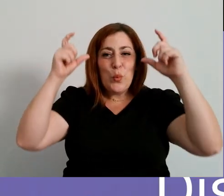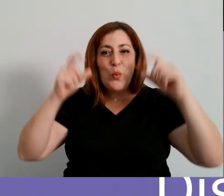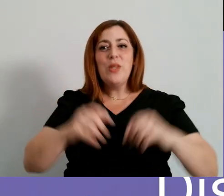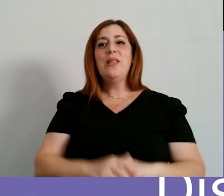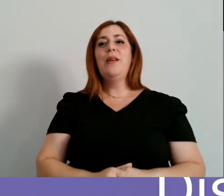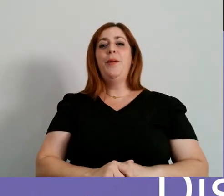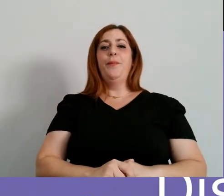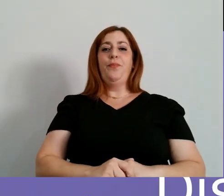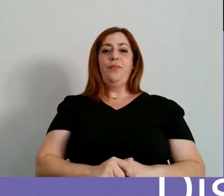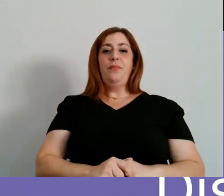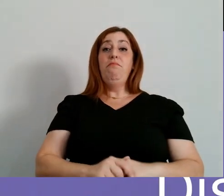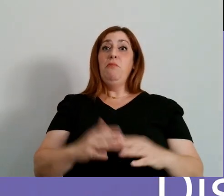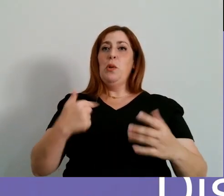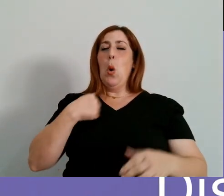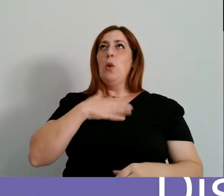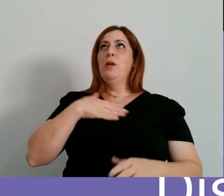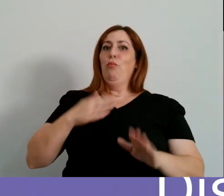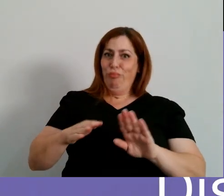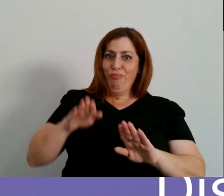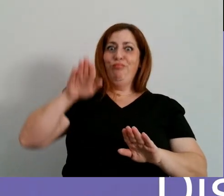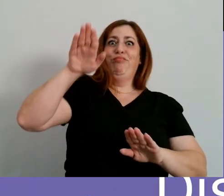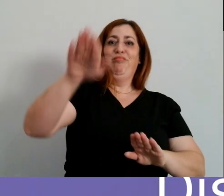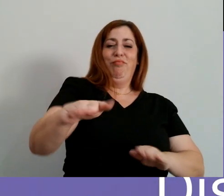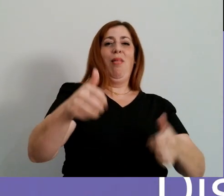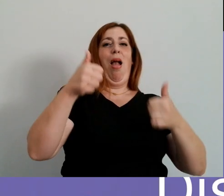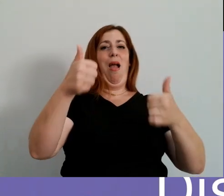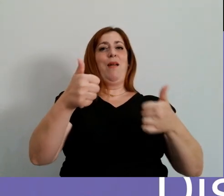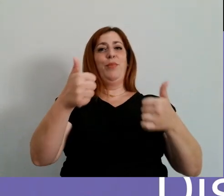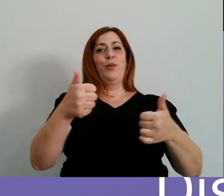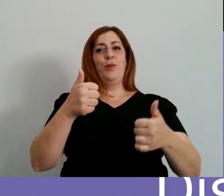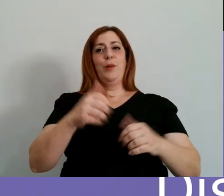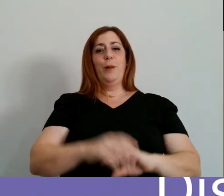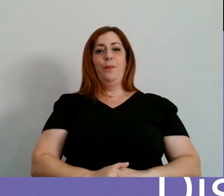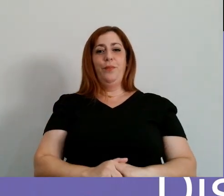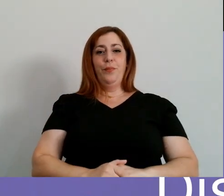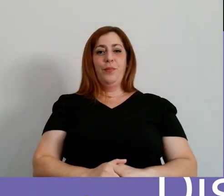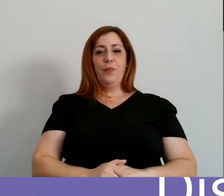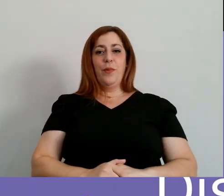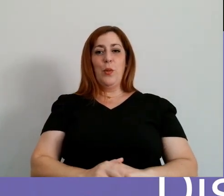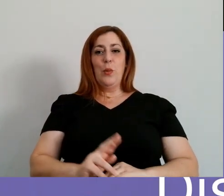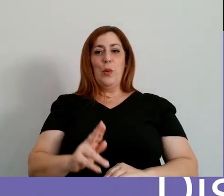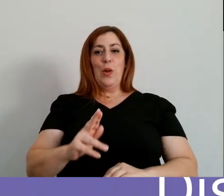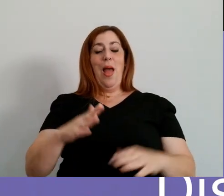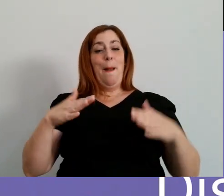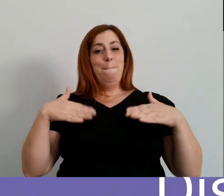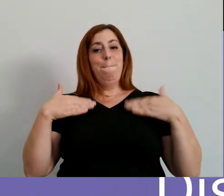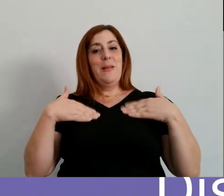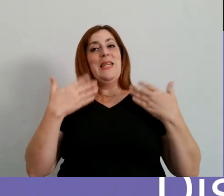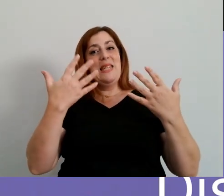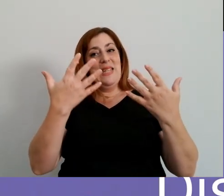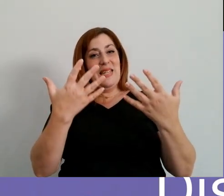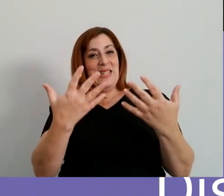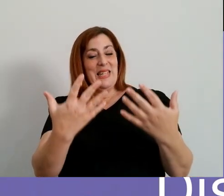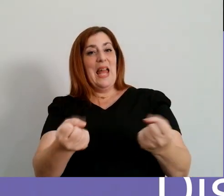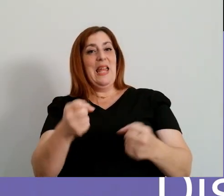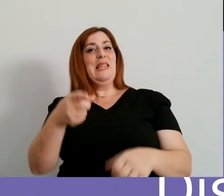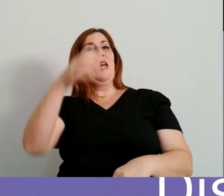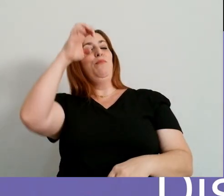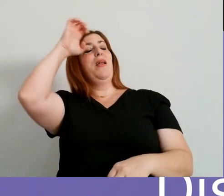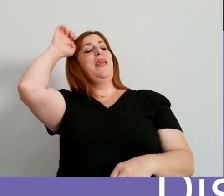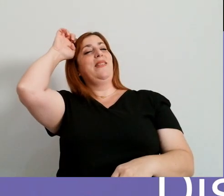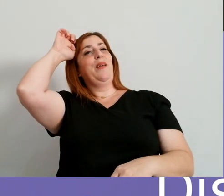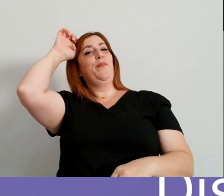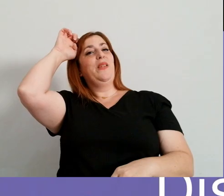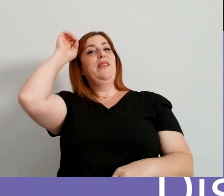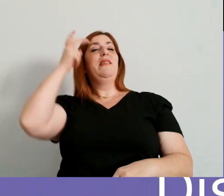I I believe that is a huge step forward as well. And it's great as well that you have that experience of having different profiles